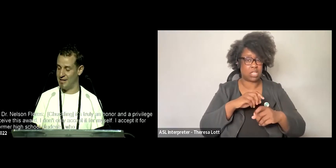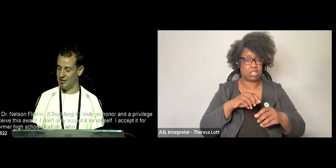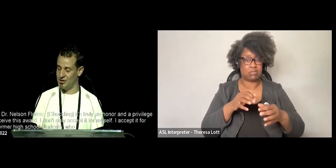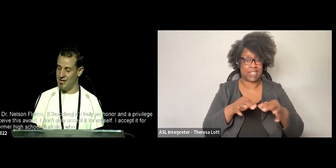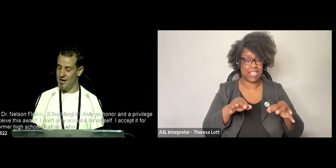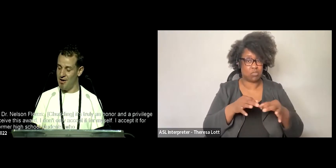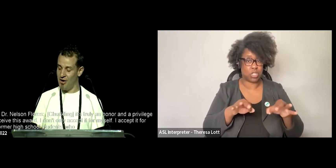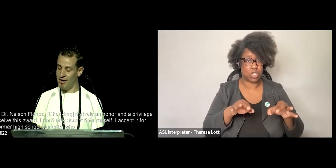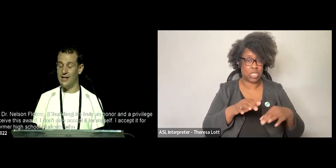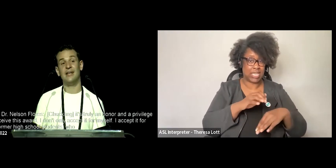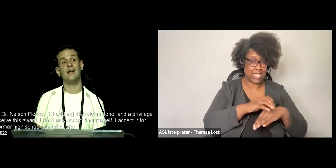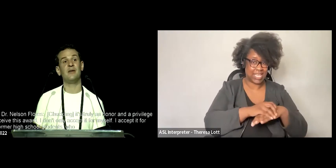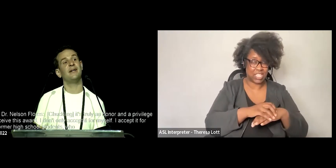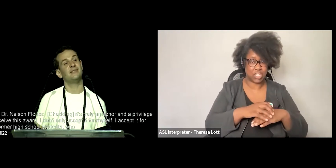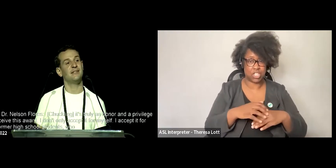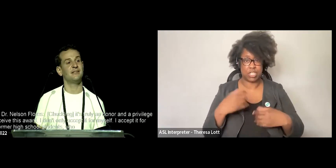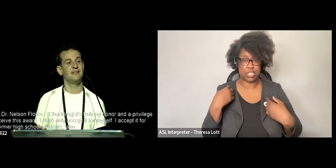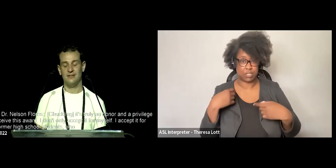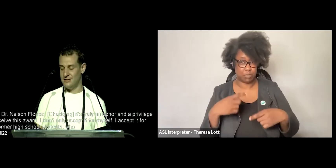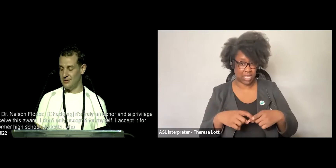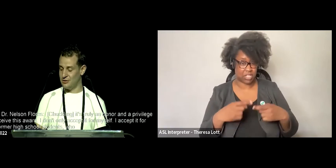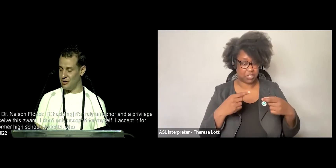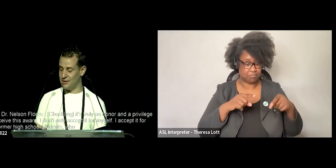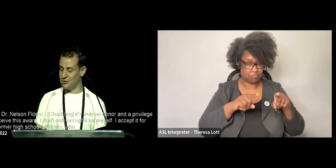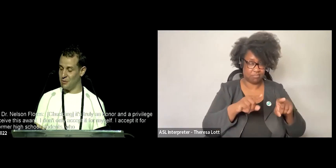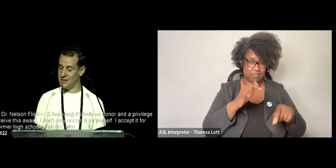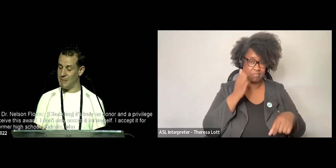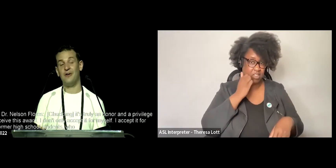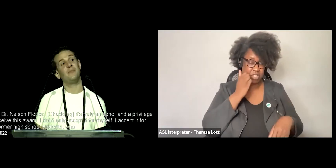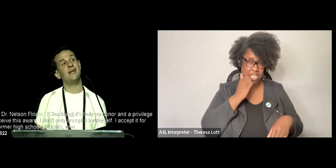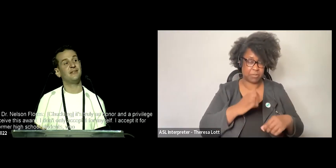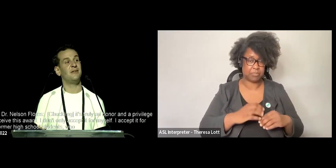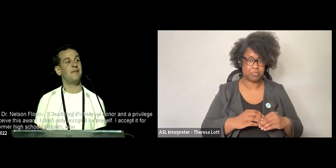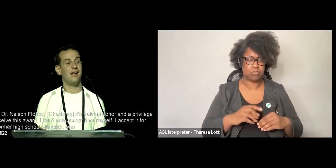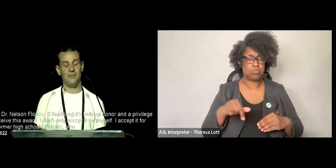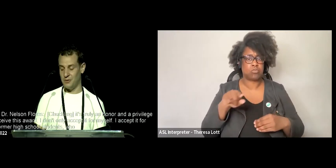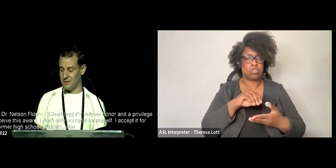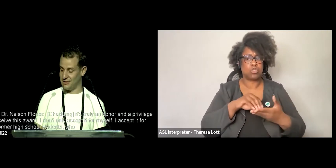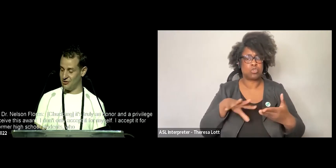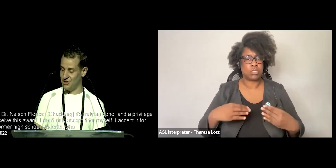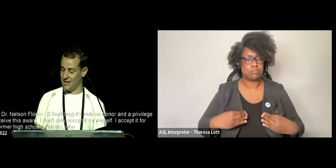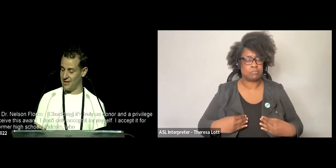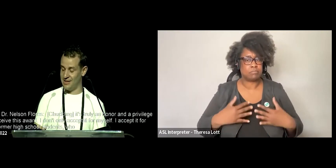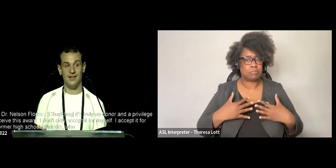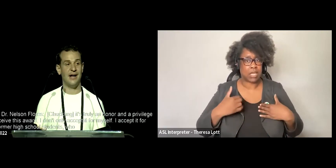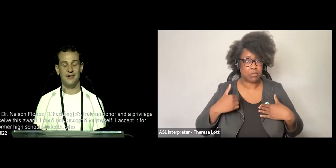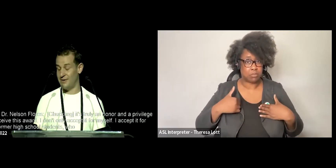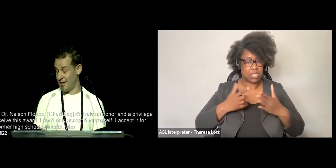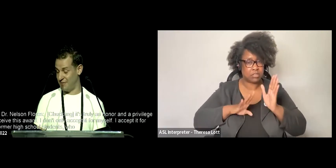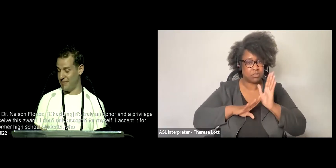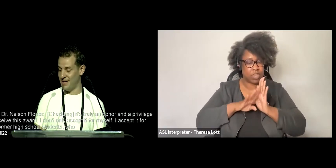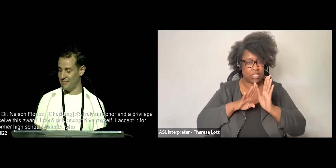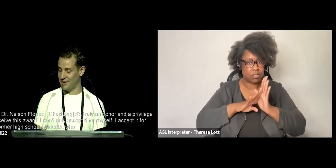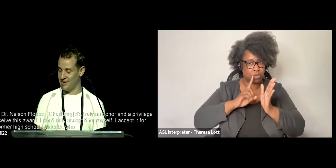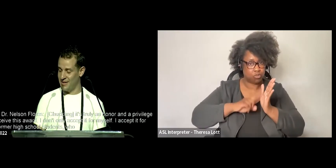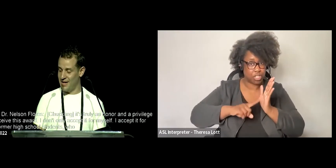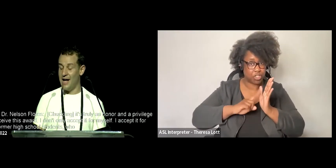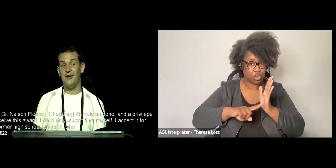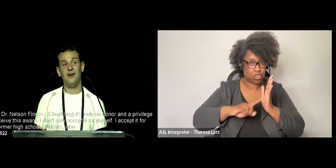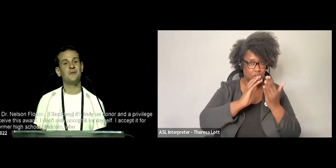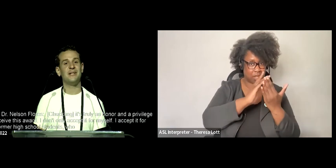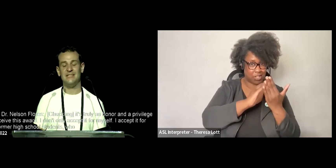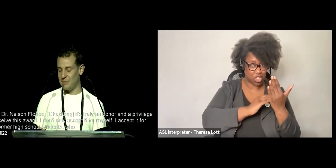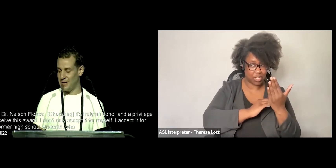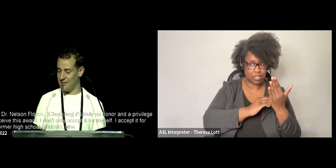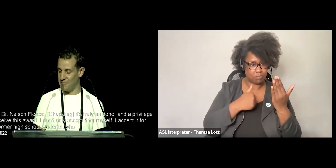and Spanish on a daily basis. Students who inspired me to develop the research agenda that I have developed.